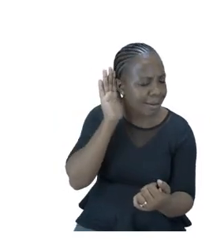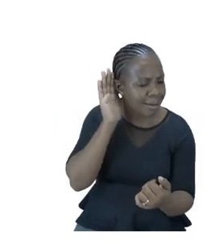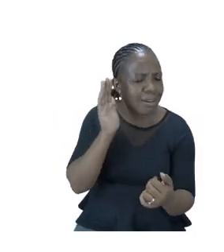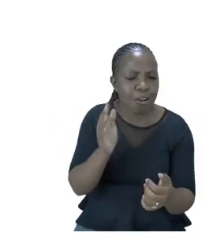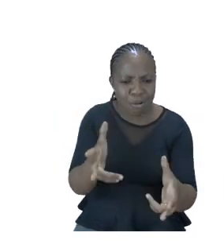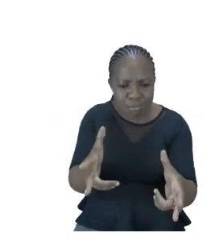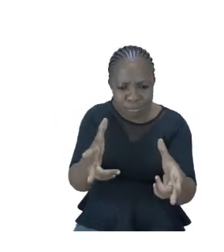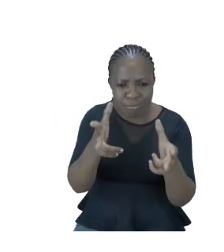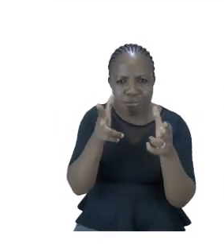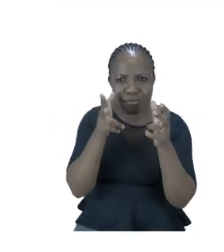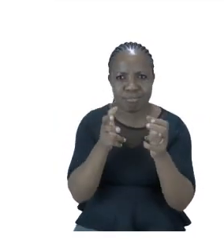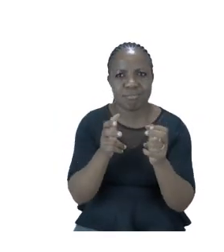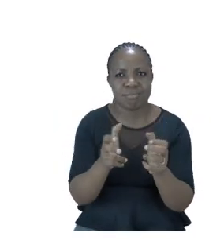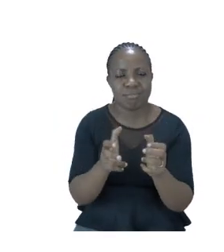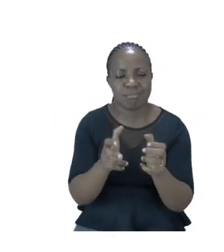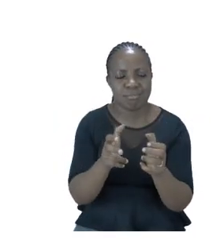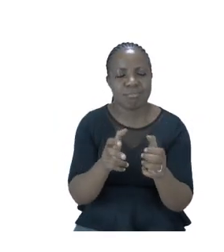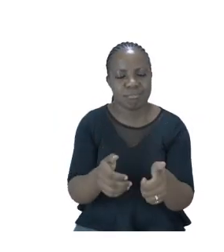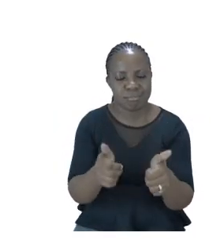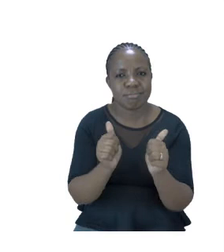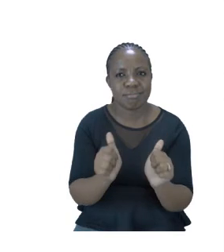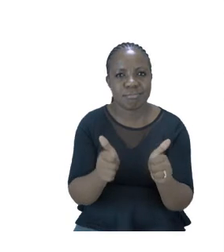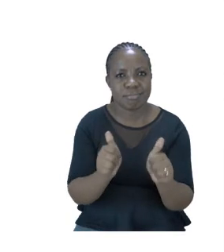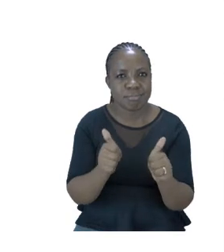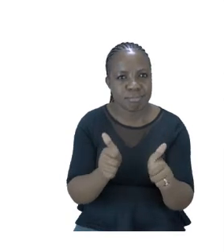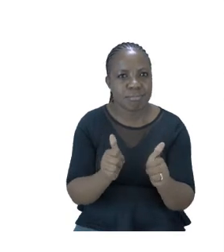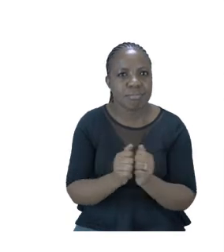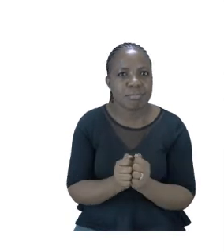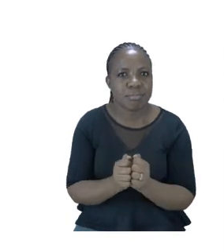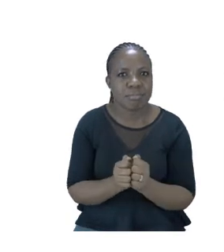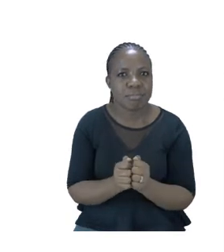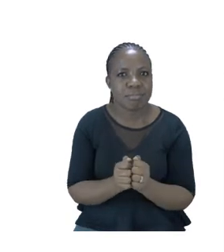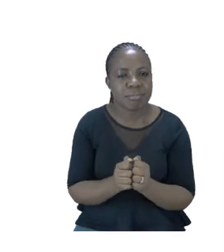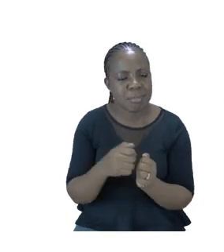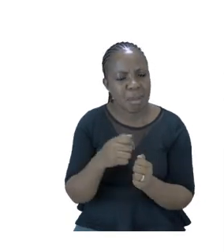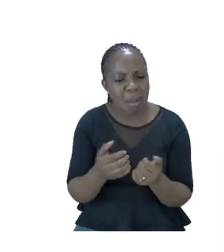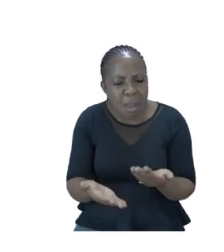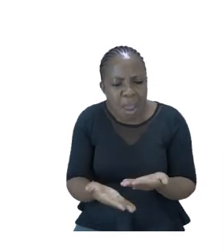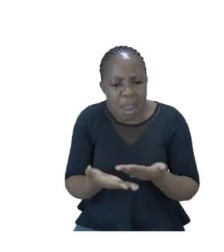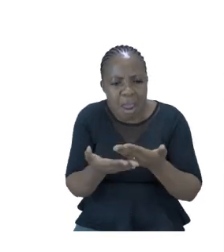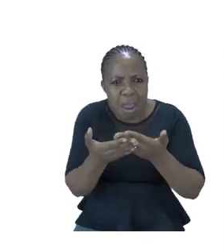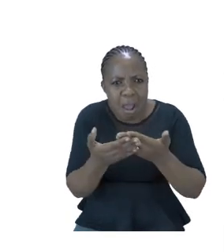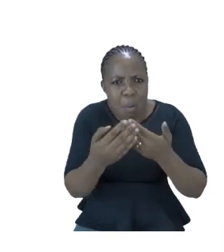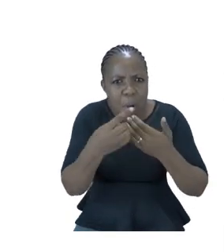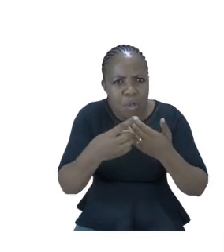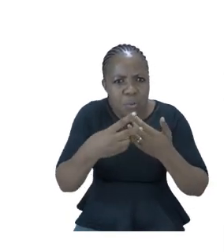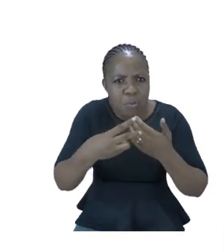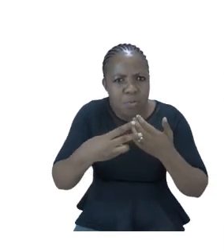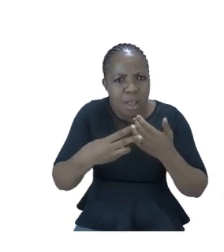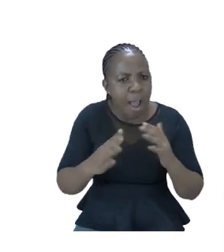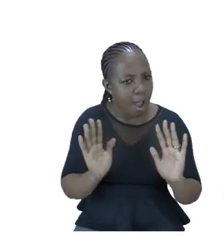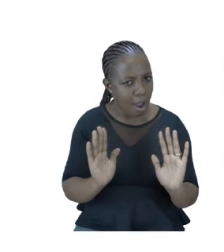are reading them. I am not going to help you with all of them, but I'm going to do number